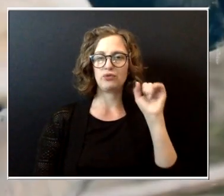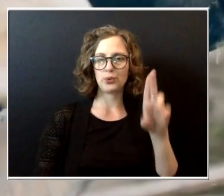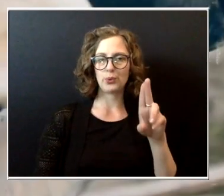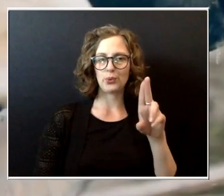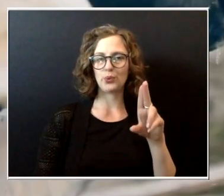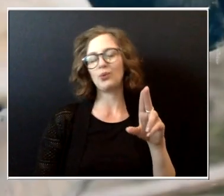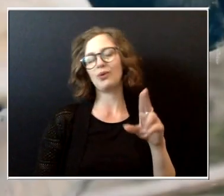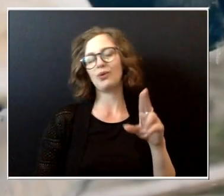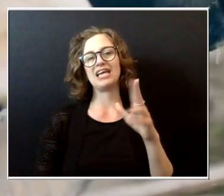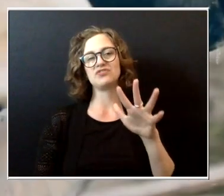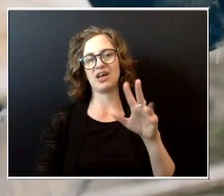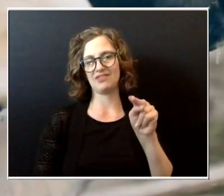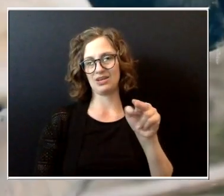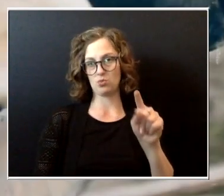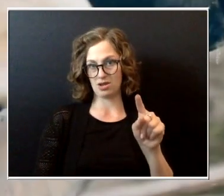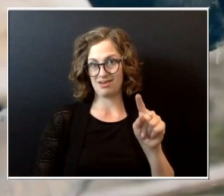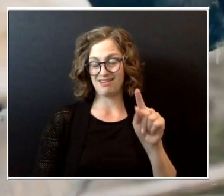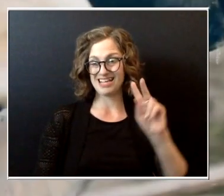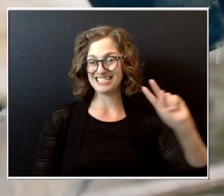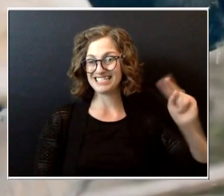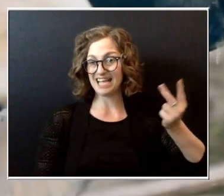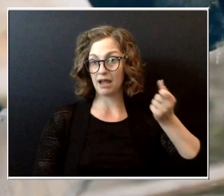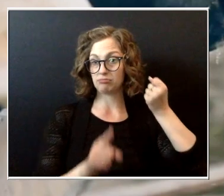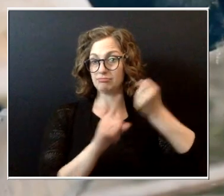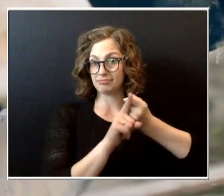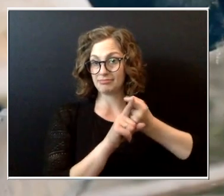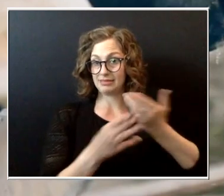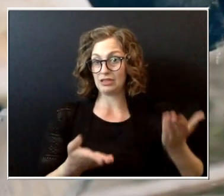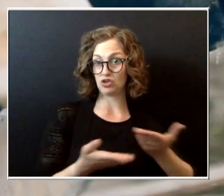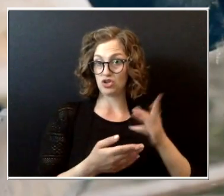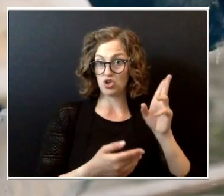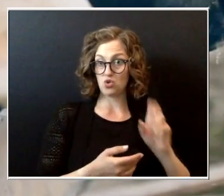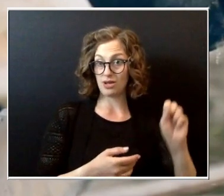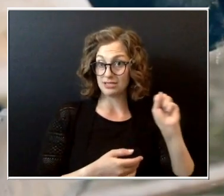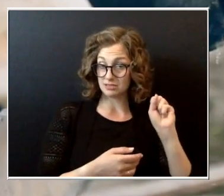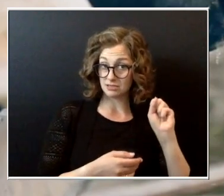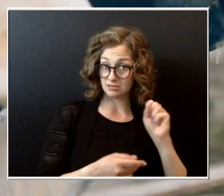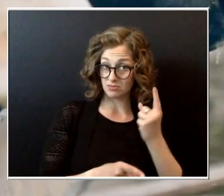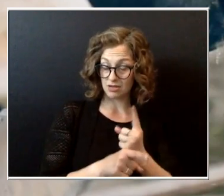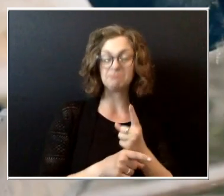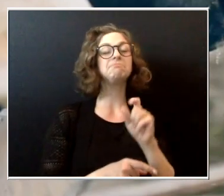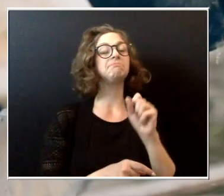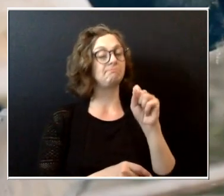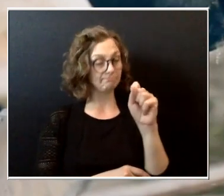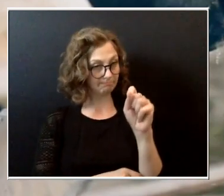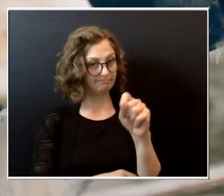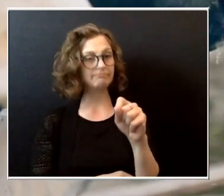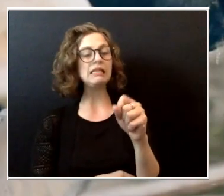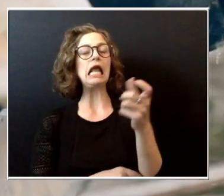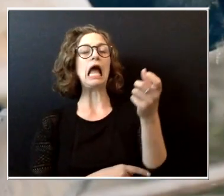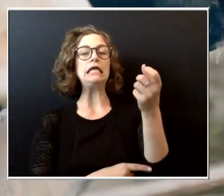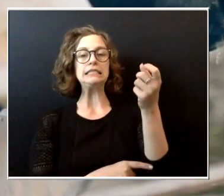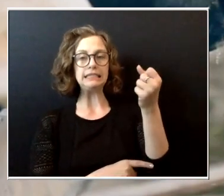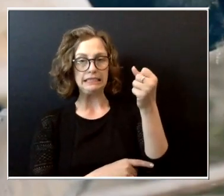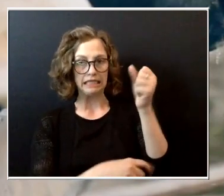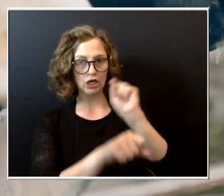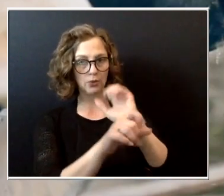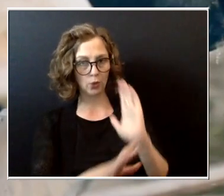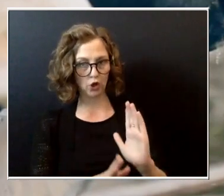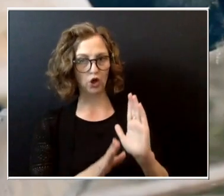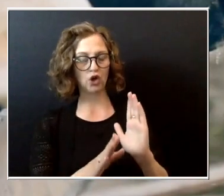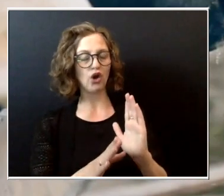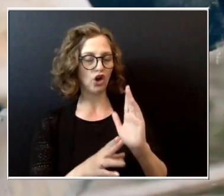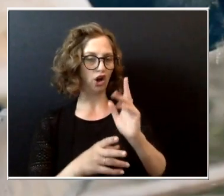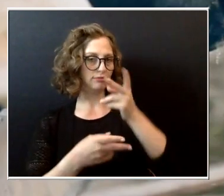was a case linked to dairy farms. This was a dairy worker. So the second human case really was not